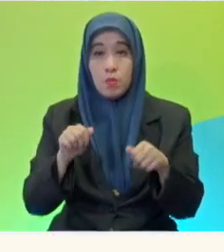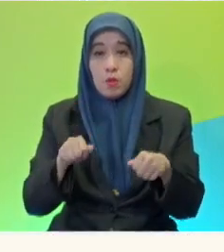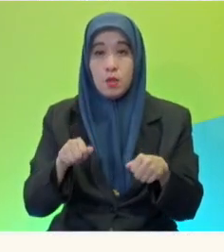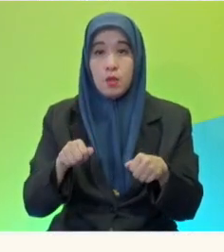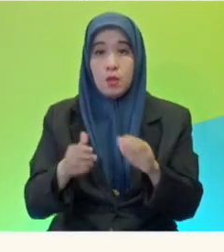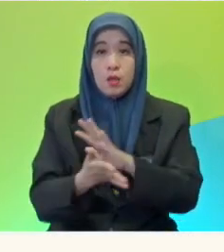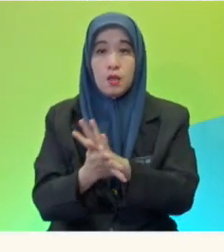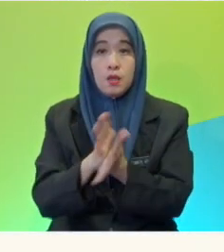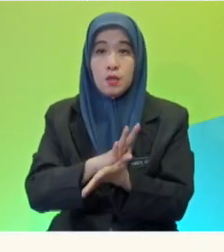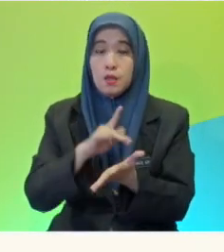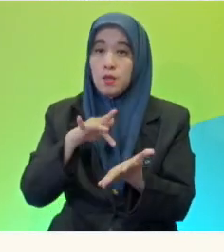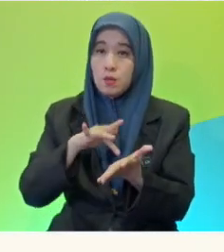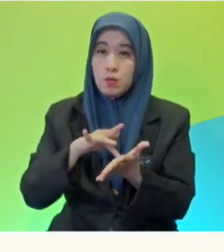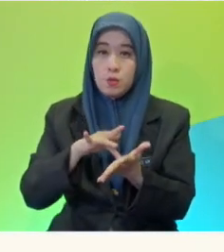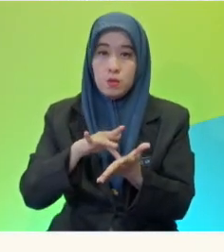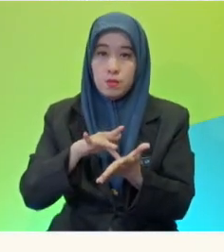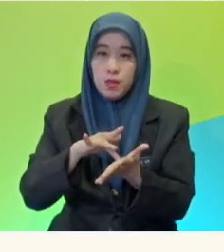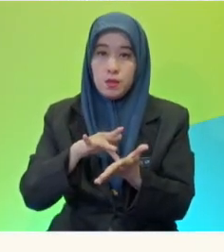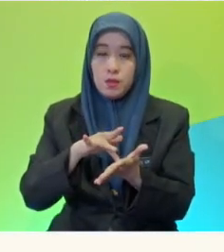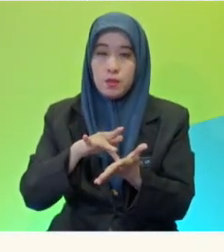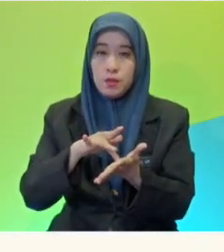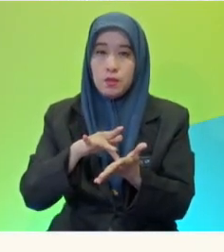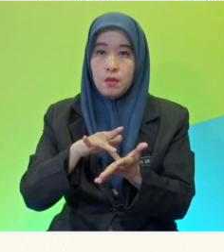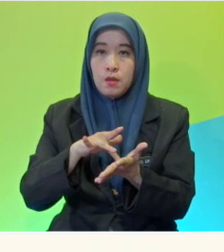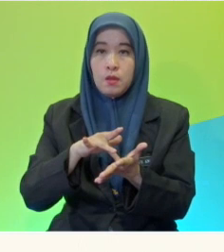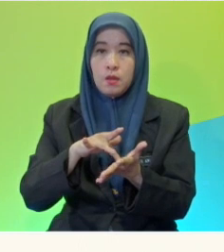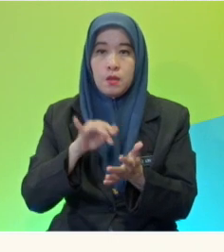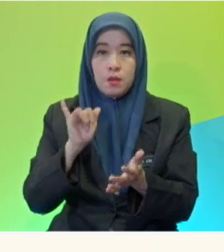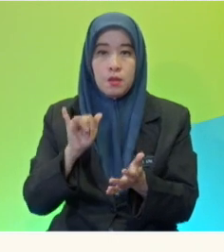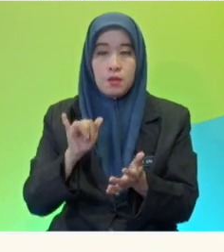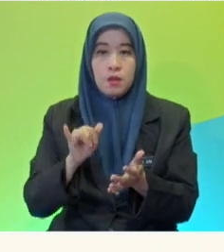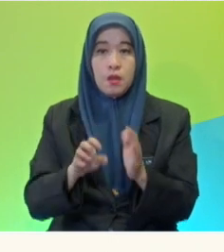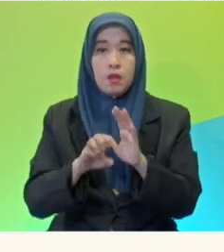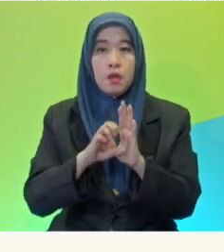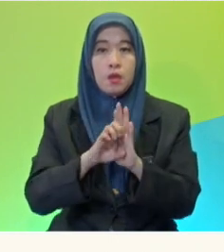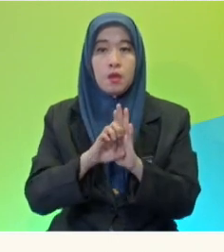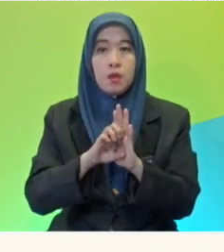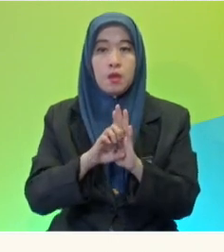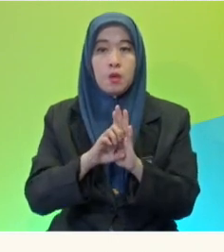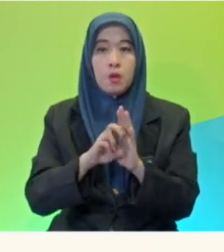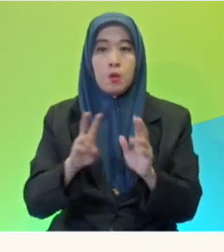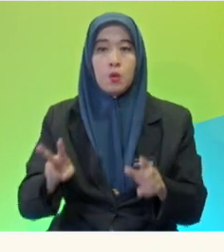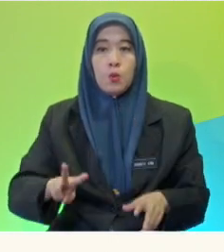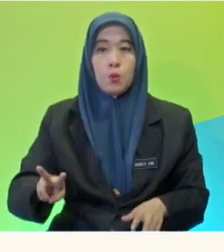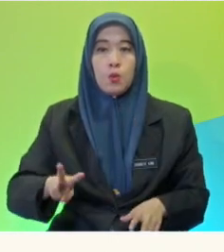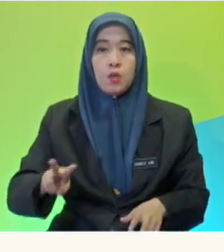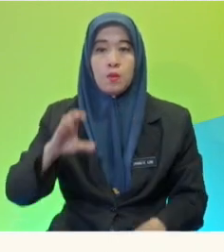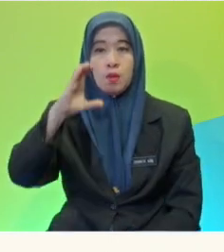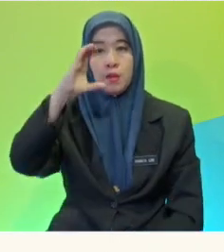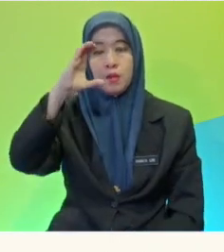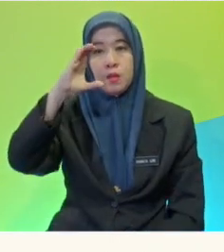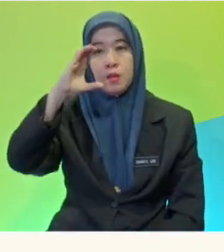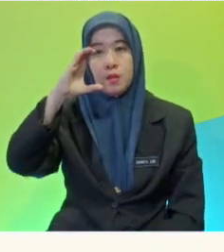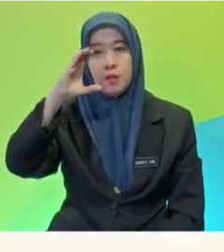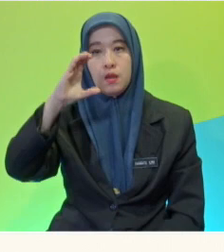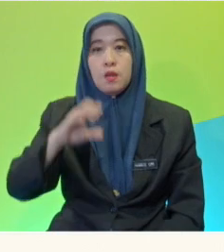medicine. Medicine? Yes. Oh. Yeah. For example, vitamin C. Okay. From where they made the vitamin